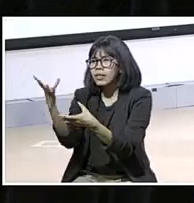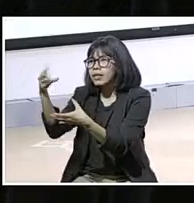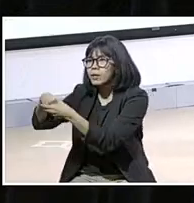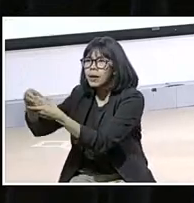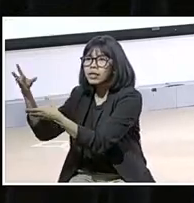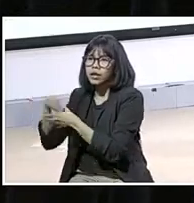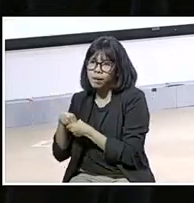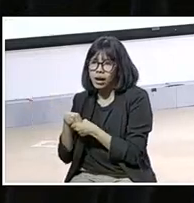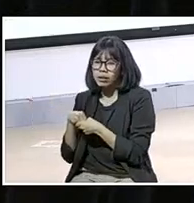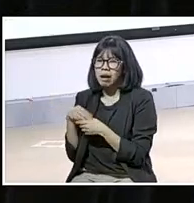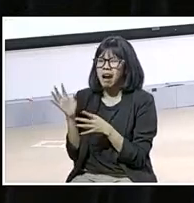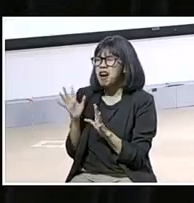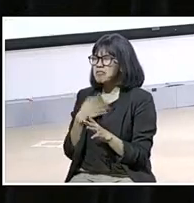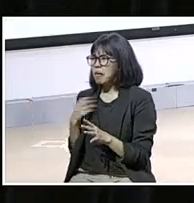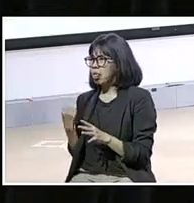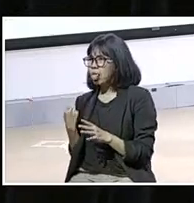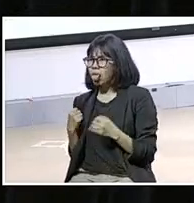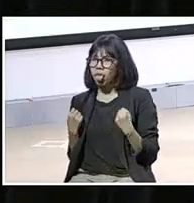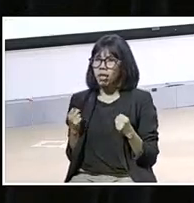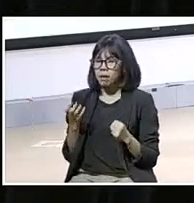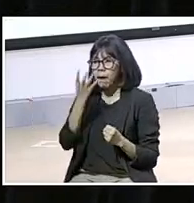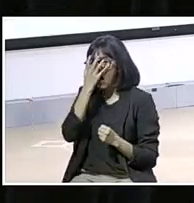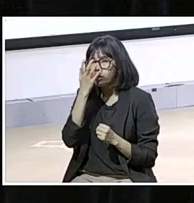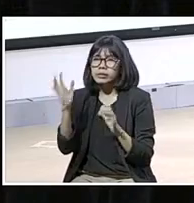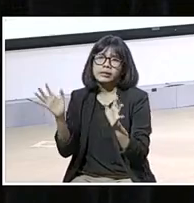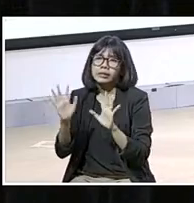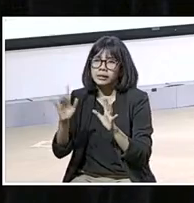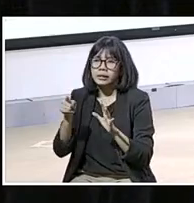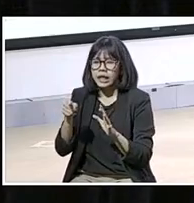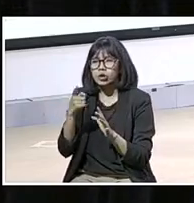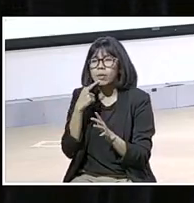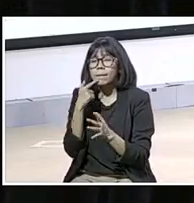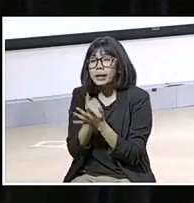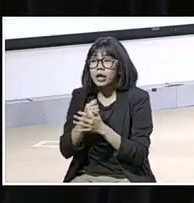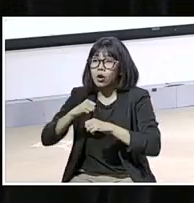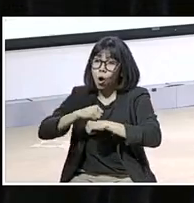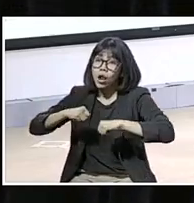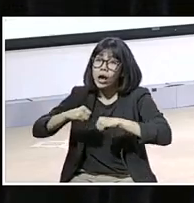said, that's one of the great things about sports is the